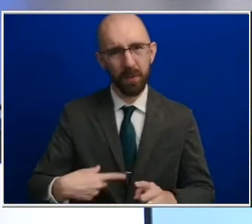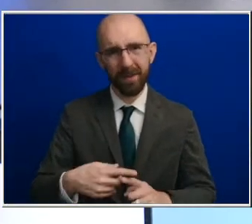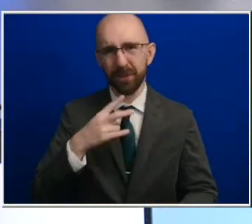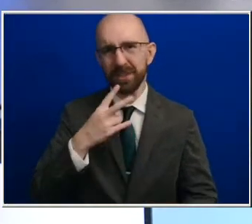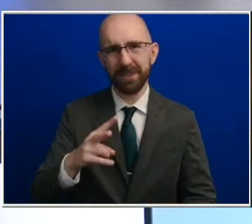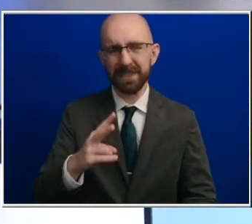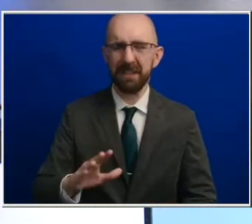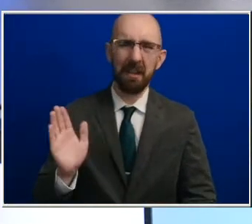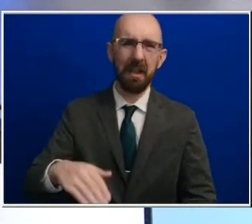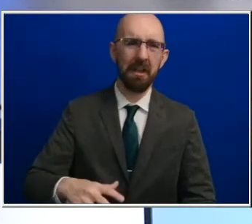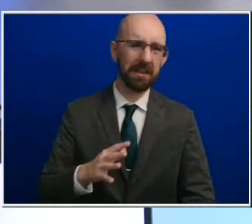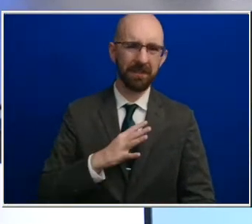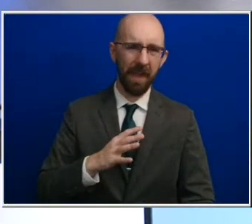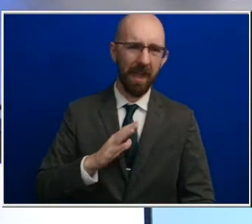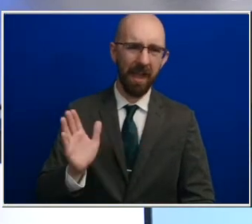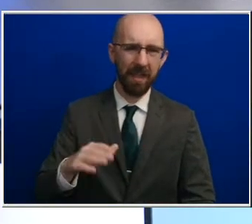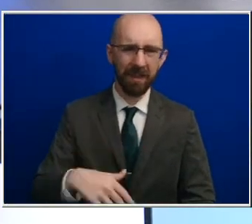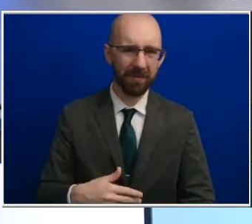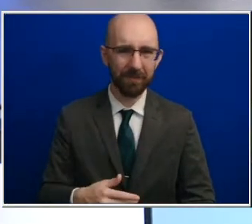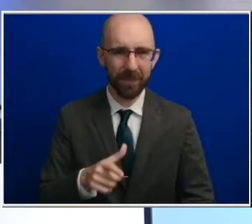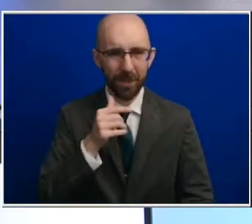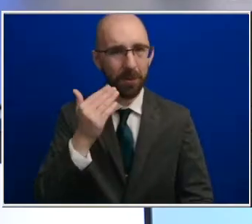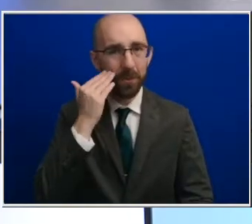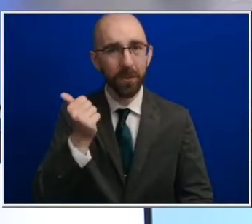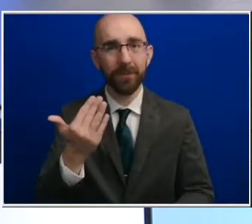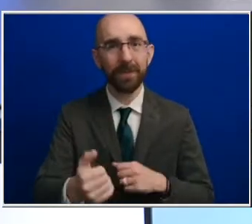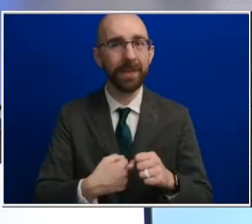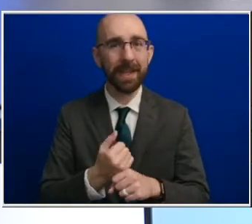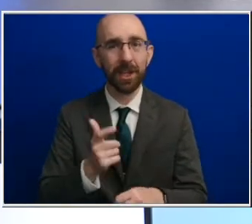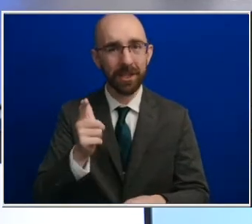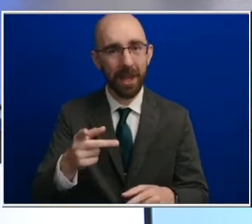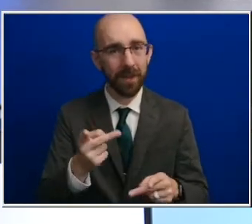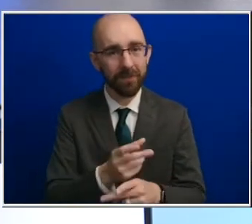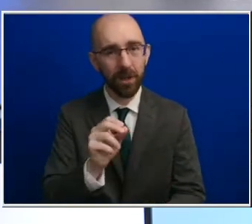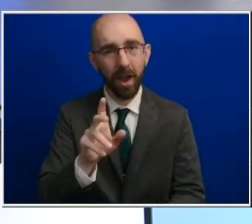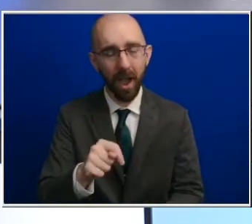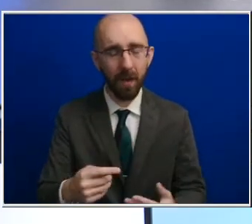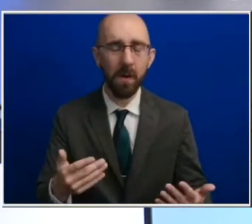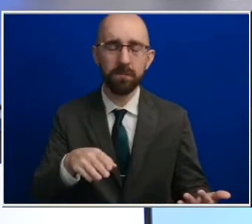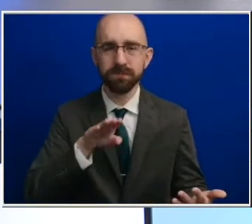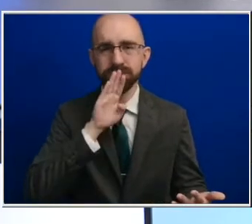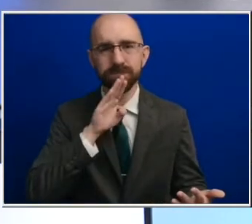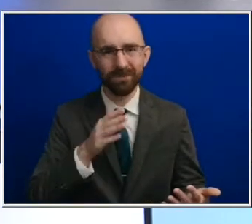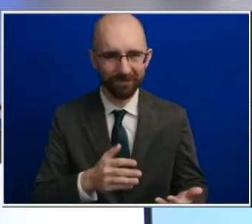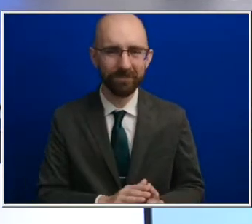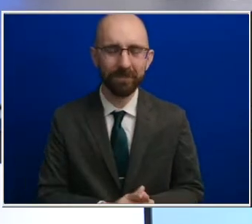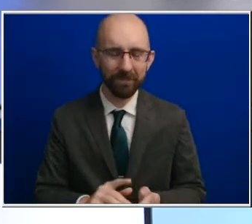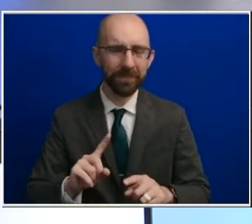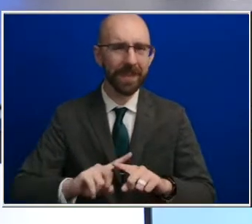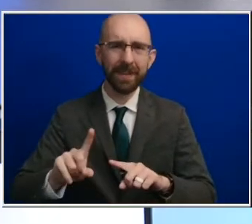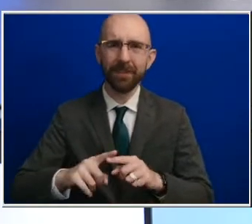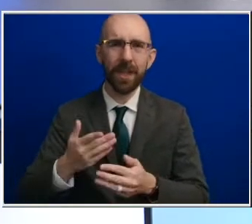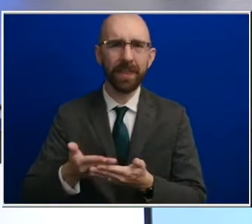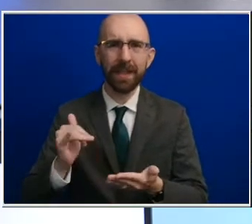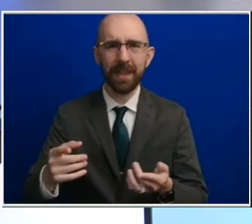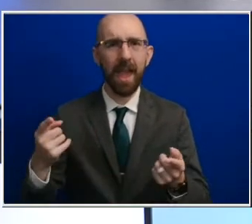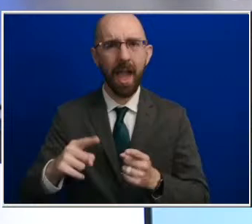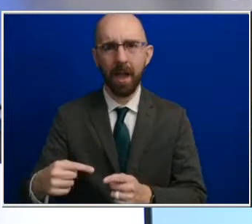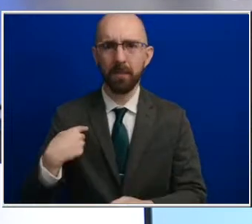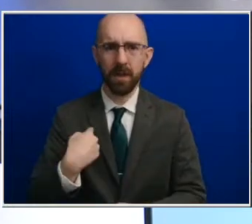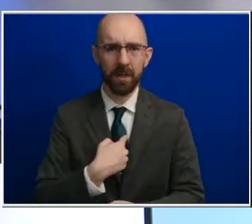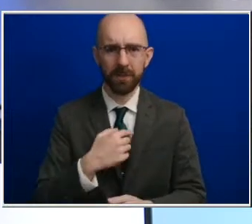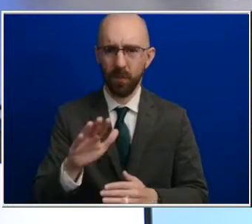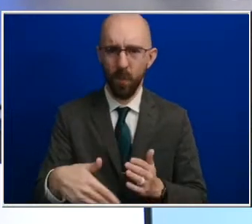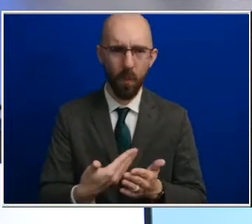Who knew that? Oh, now, 50 years later, figured it out. So, yeah, there are all sorts of things that happen to us. That old thing, you